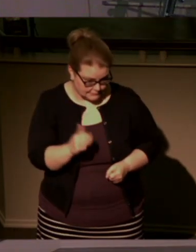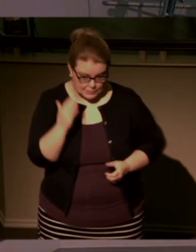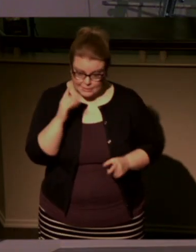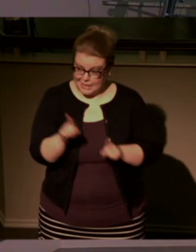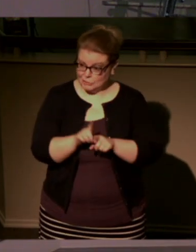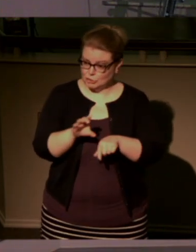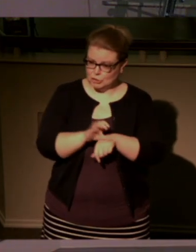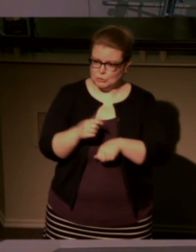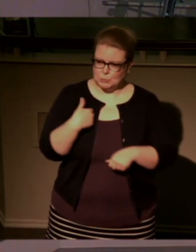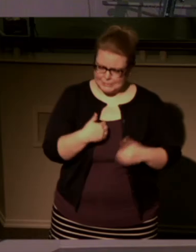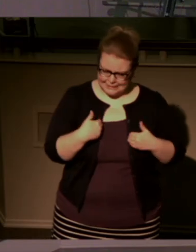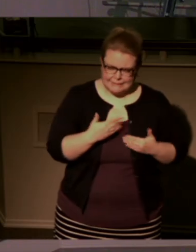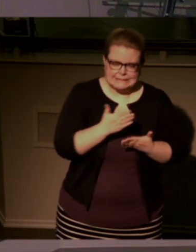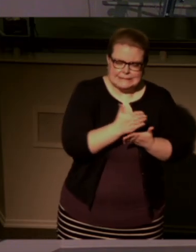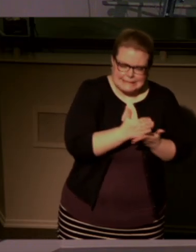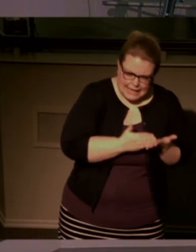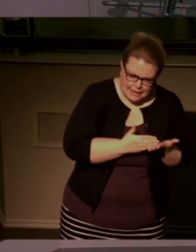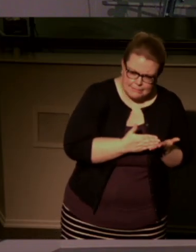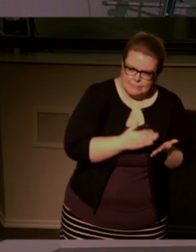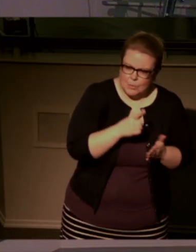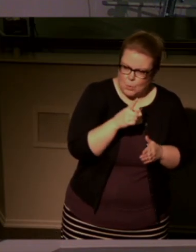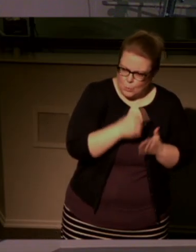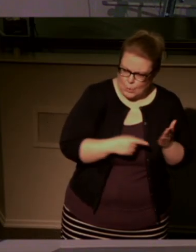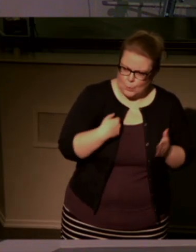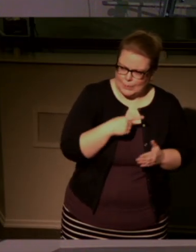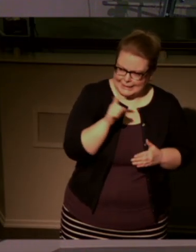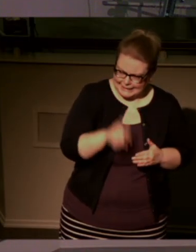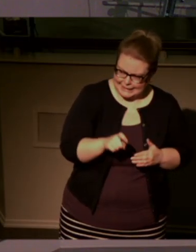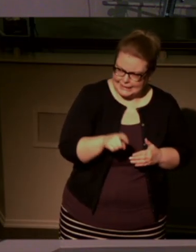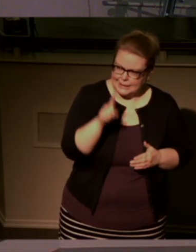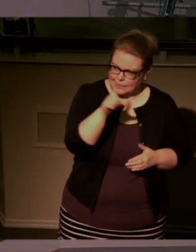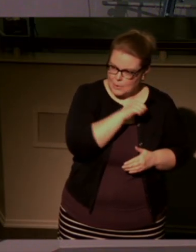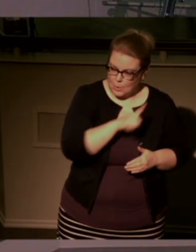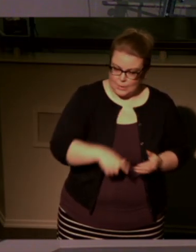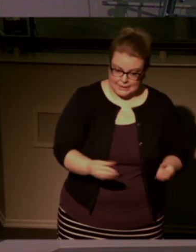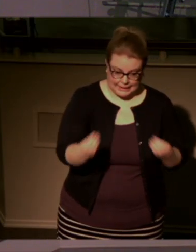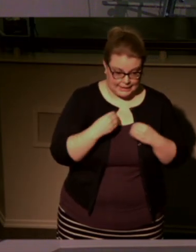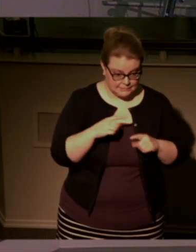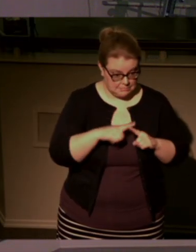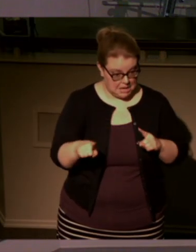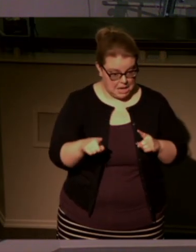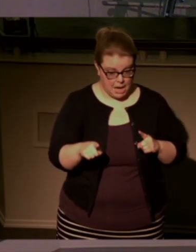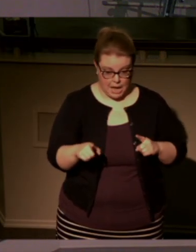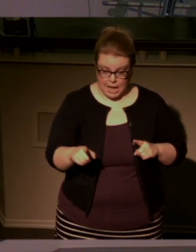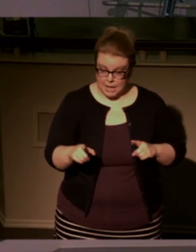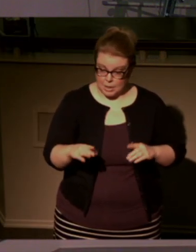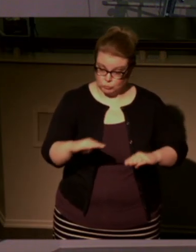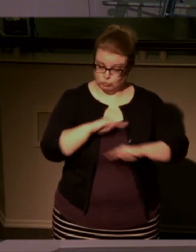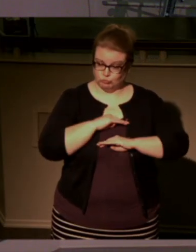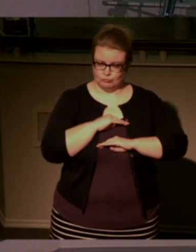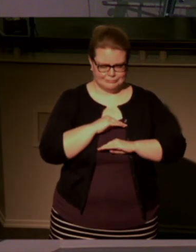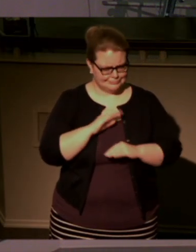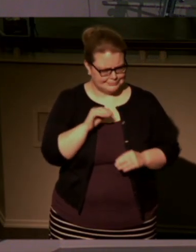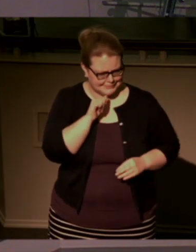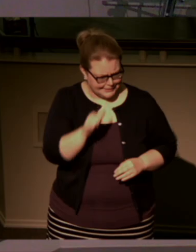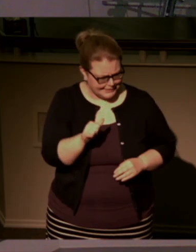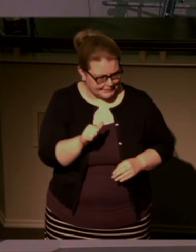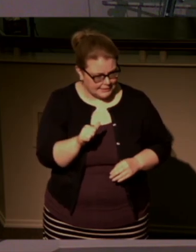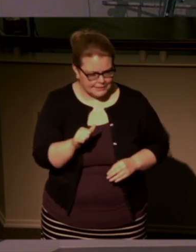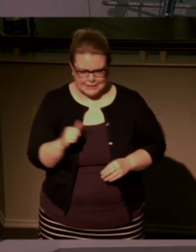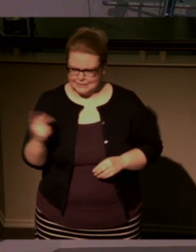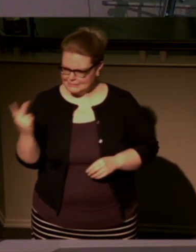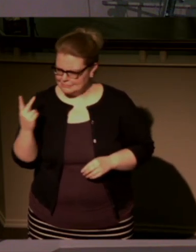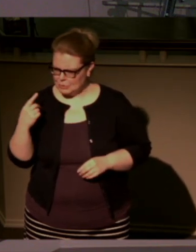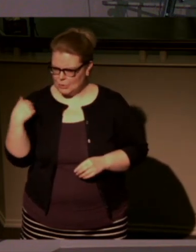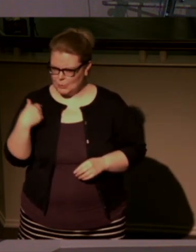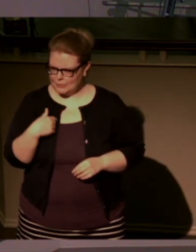some of what we need matched by the Lord, but it's not near enough. And Tracy and I have been talking about, we kind of feel like we are in a